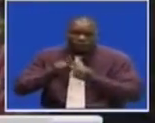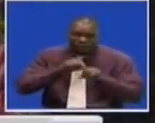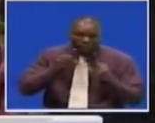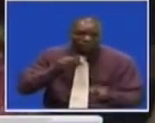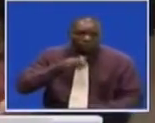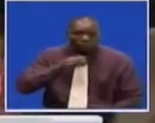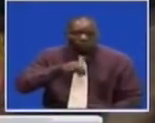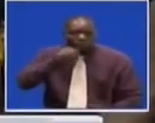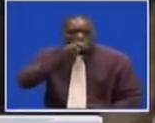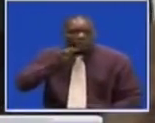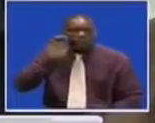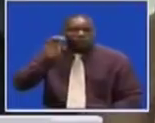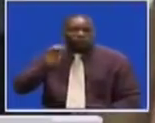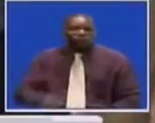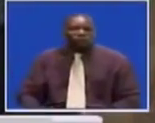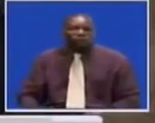Province.